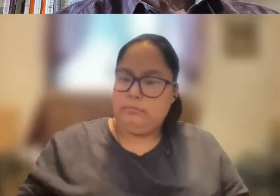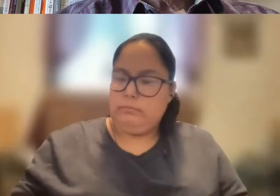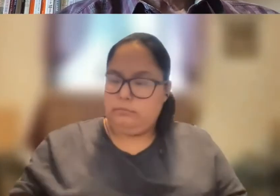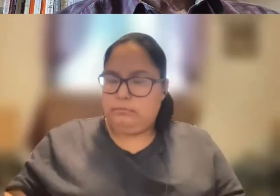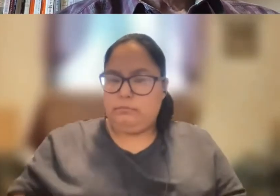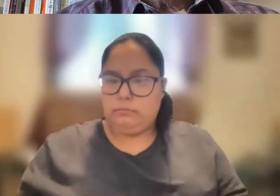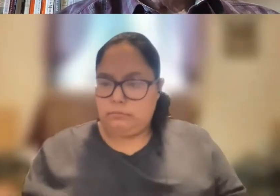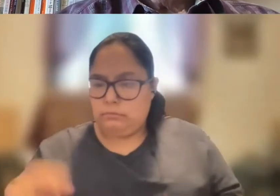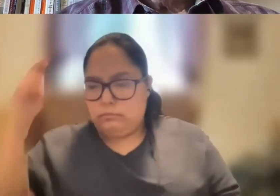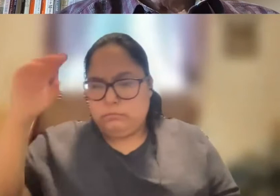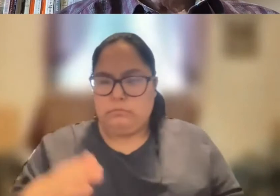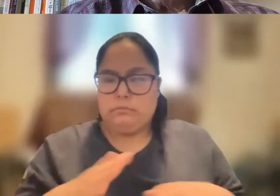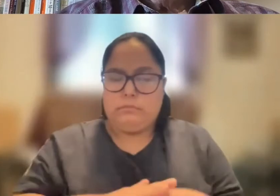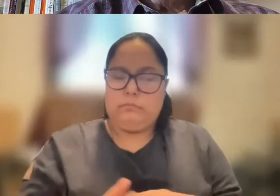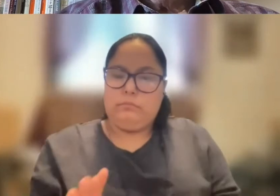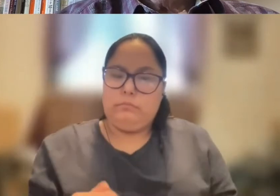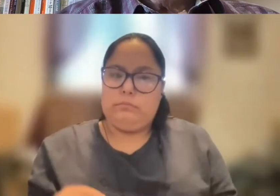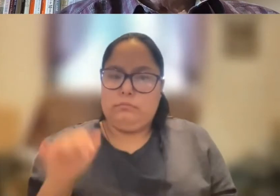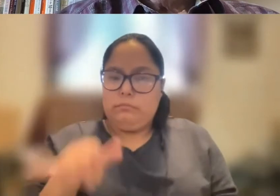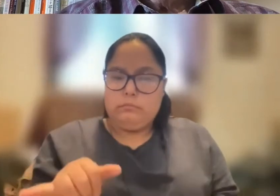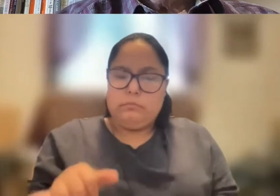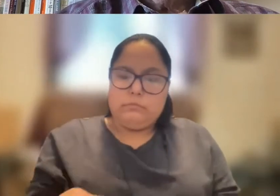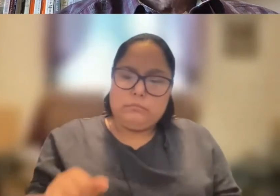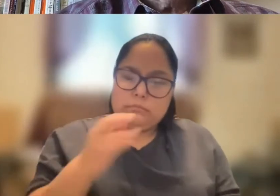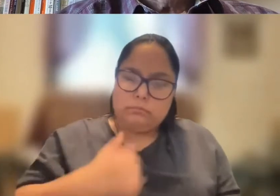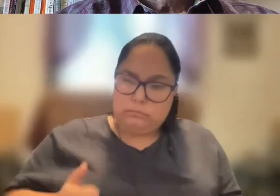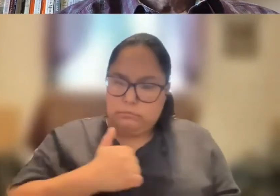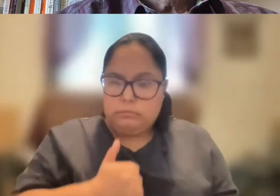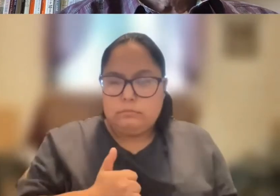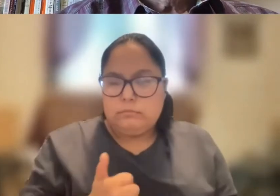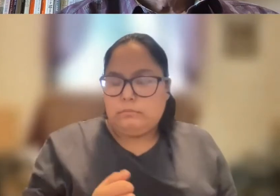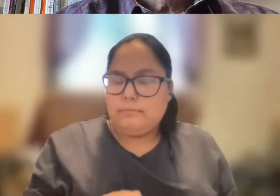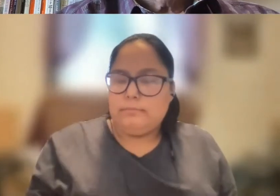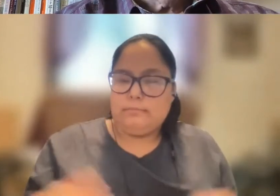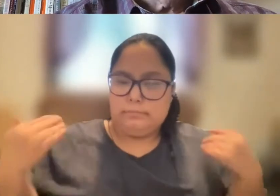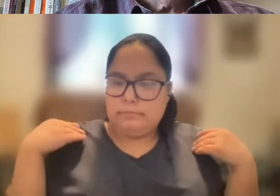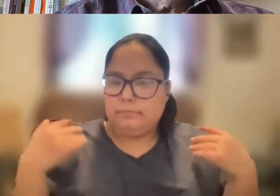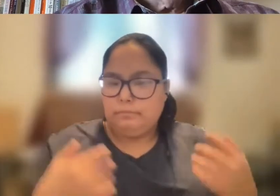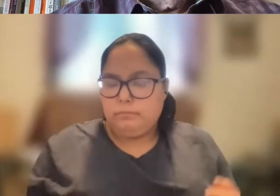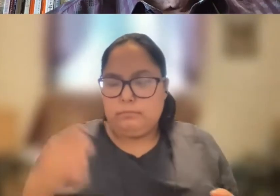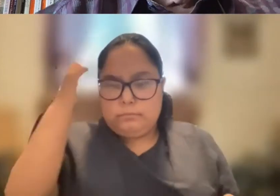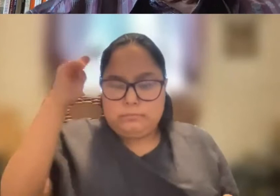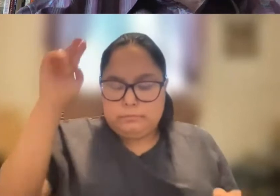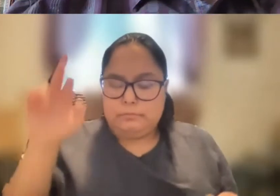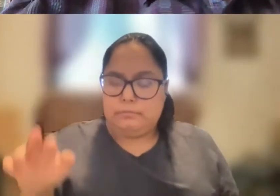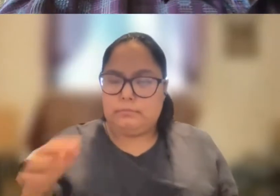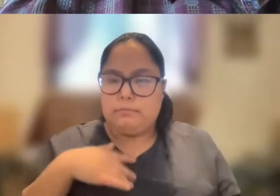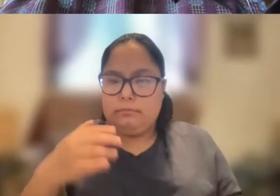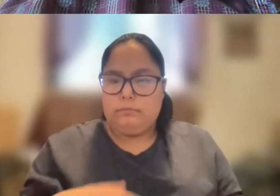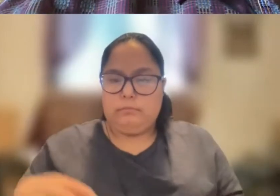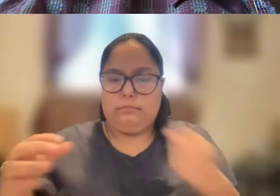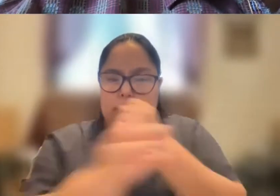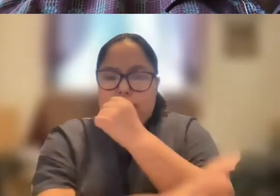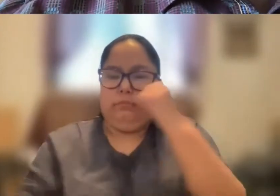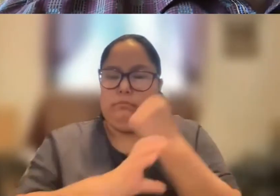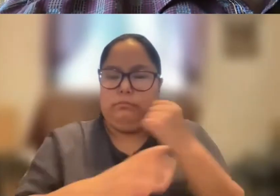I think we're unique in that we had the apology. I think we're unique in, as a